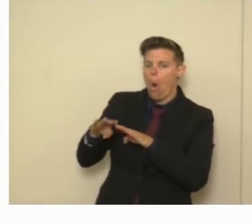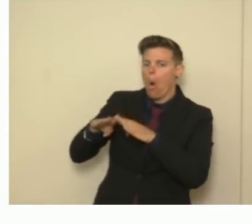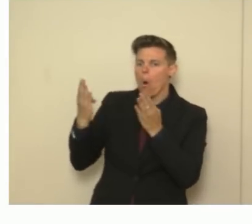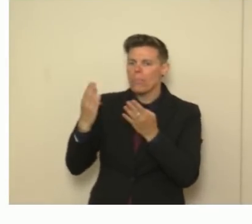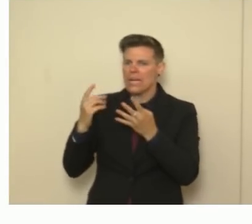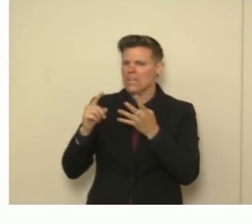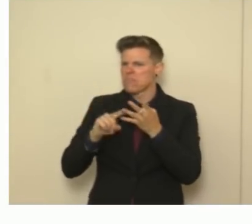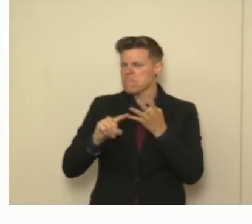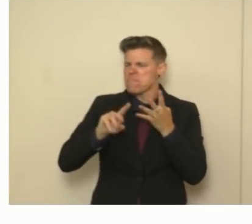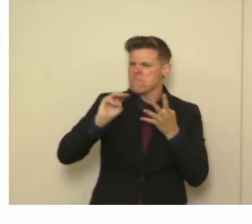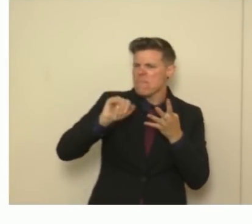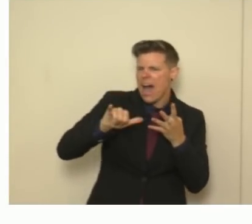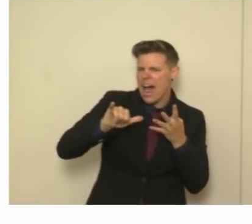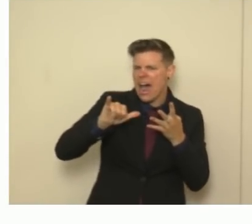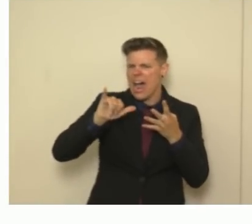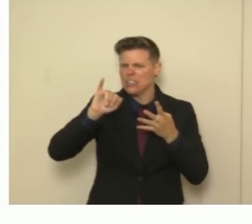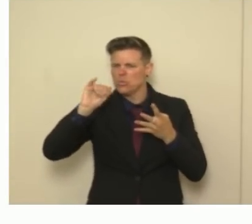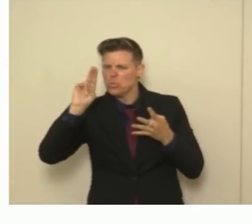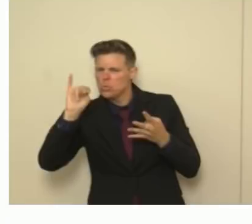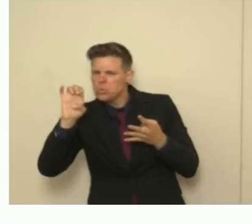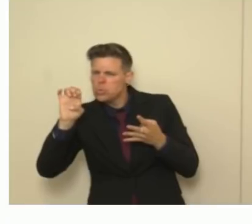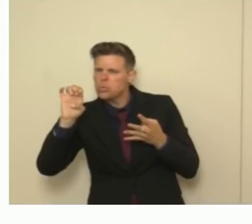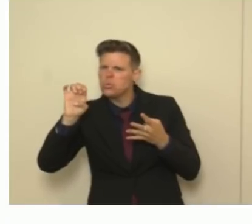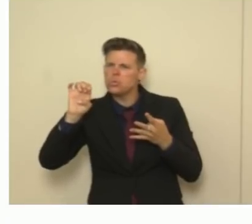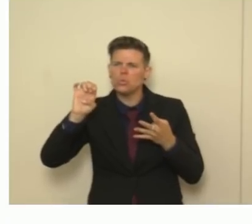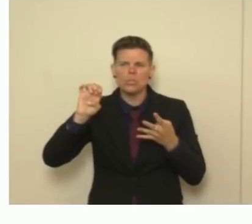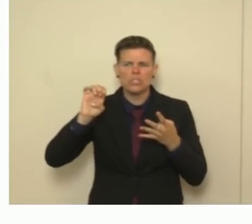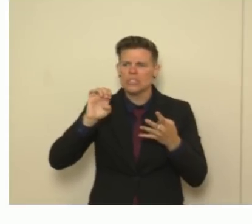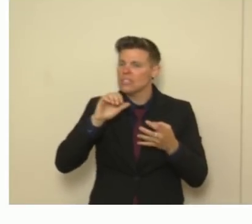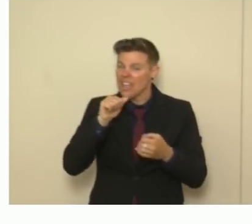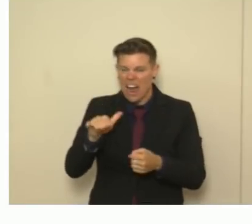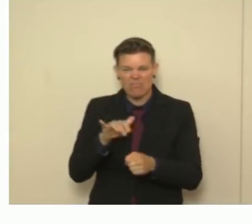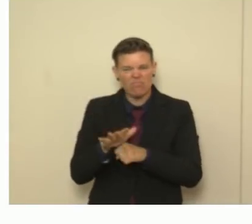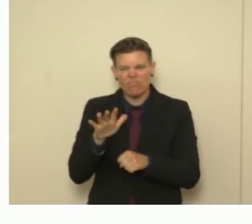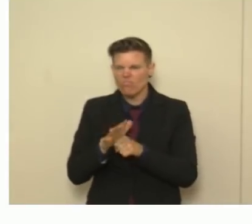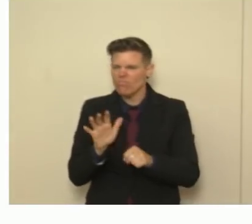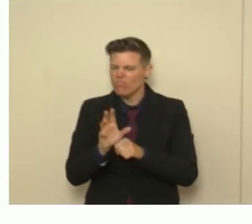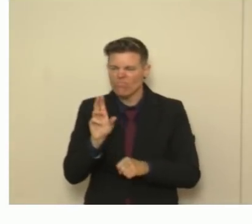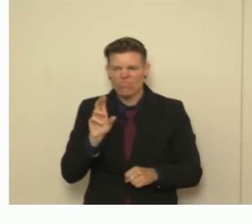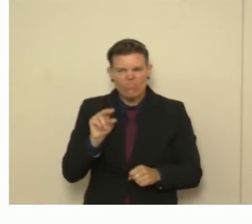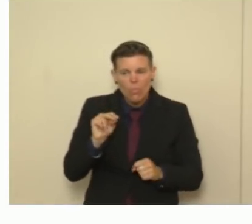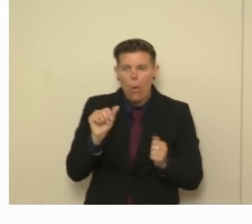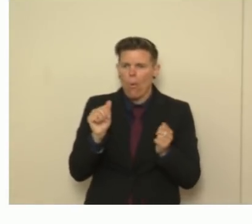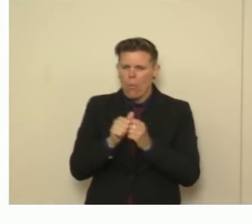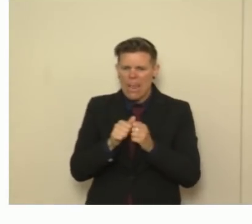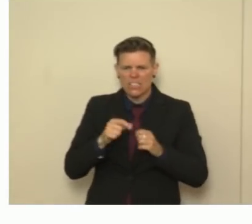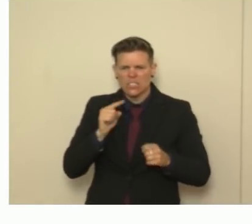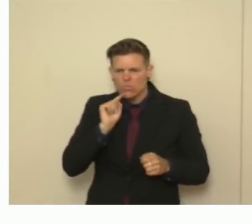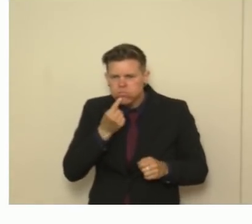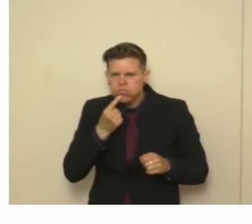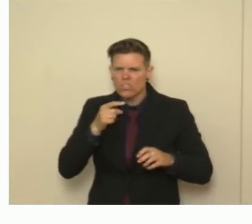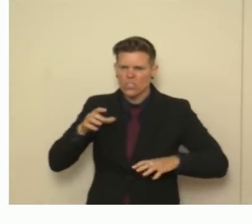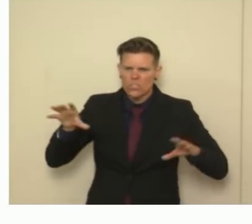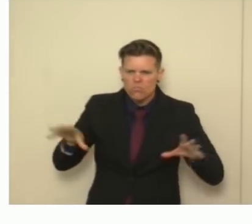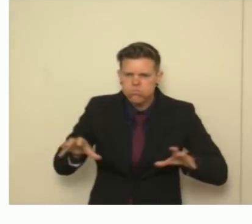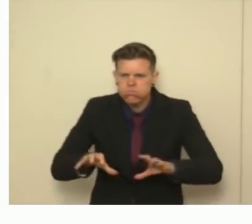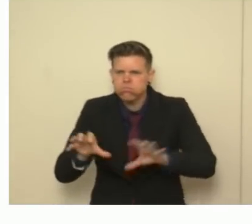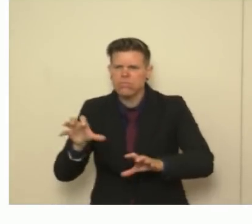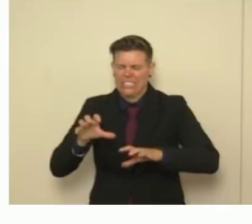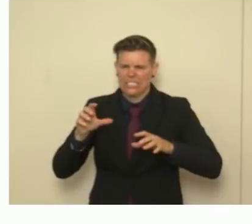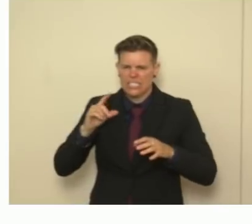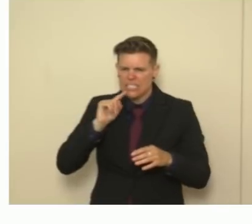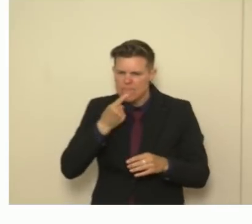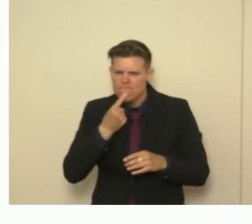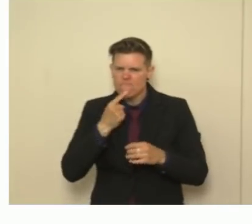June, were not sufficiently countered by actions that we all took to prevent the spread of the